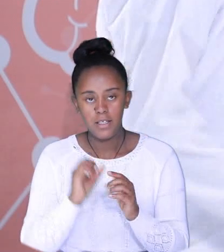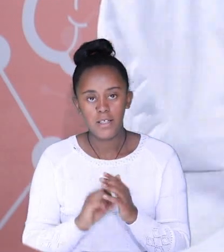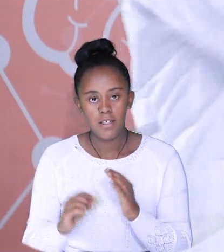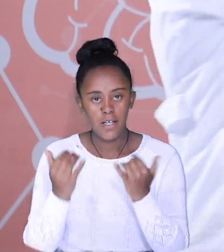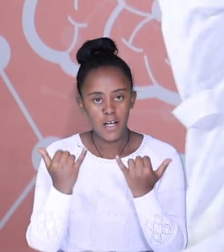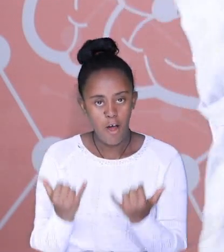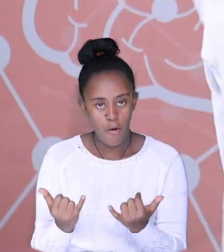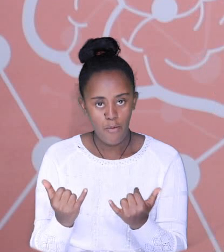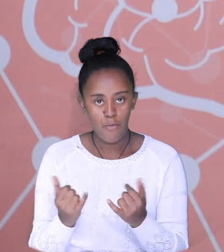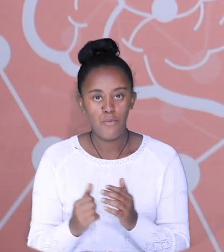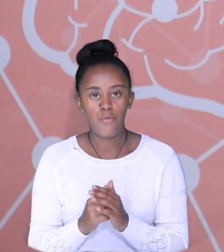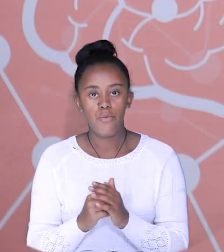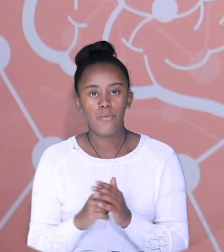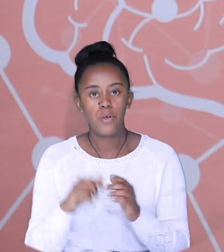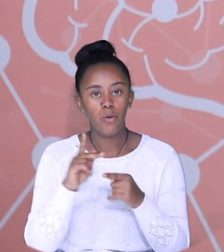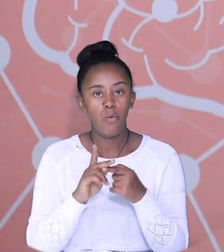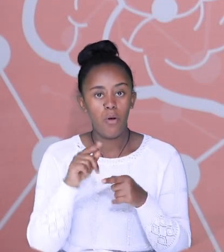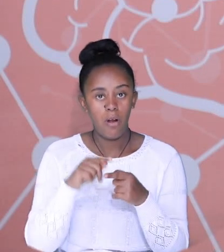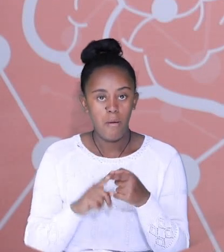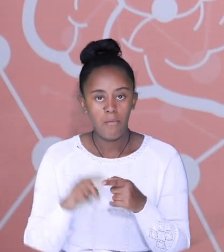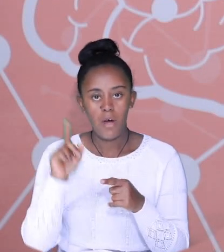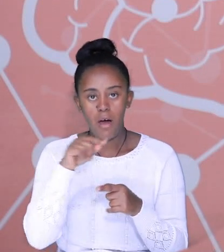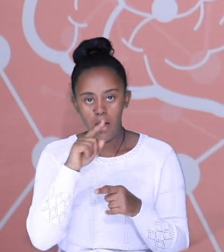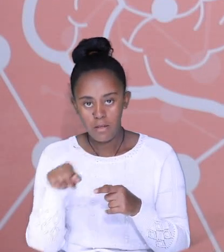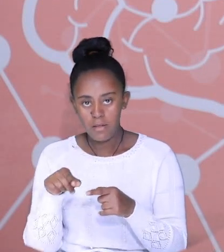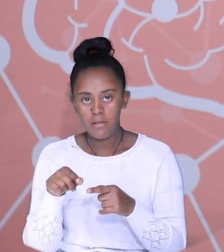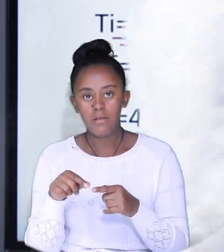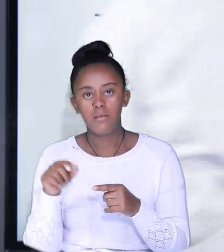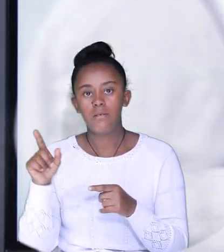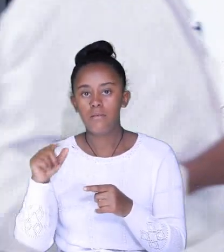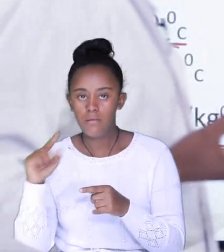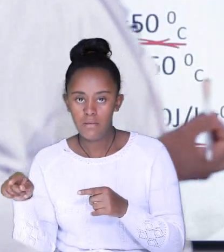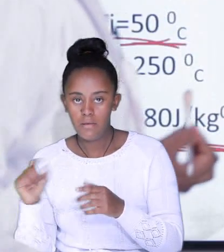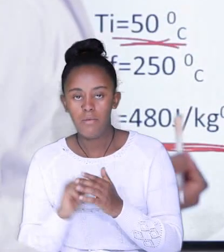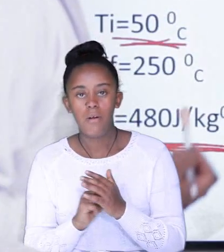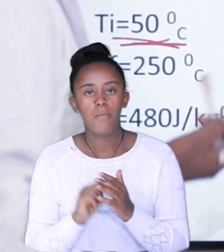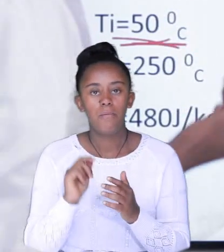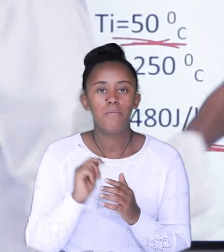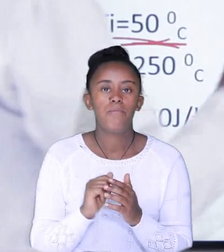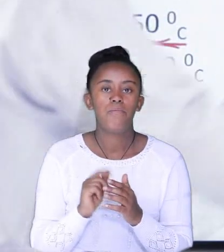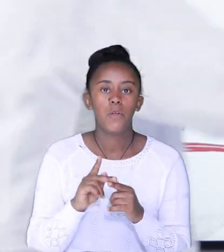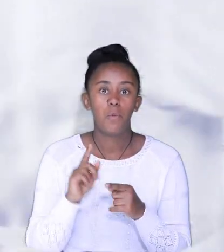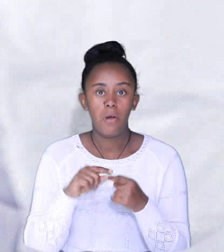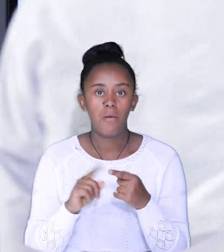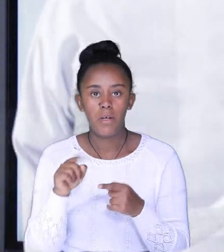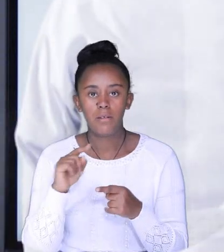Now kilogram cancel by kilogram.